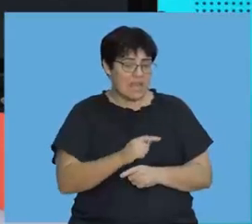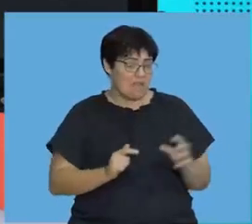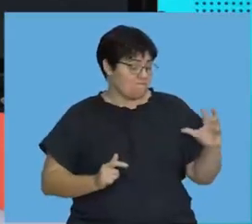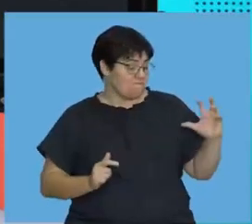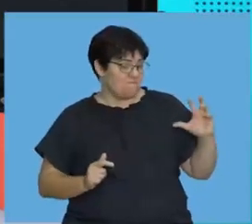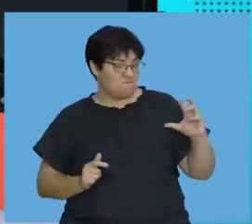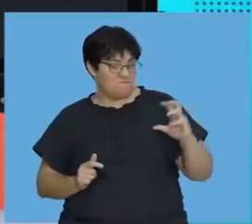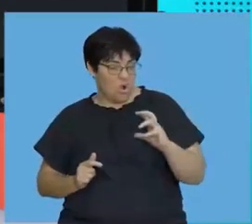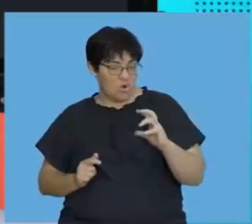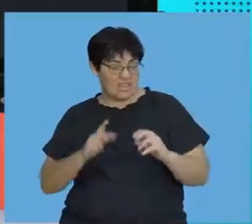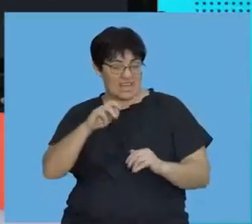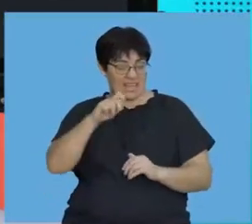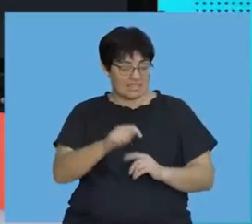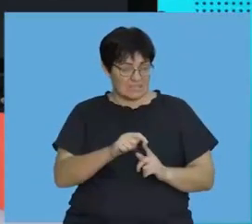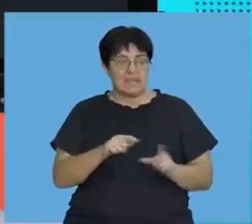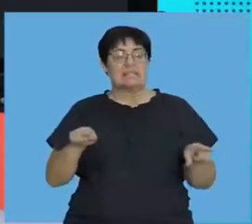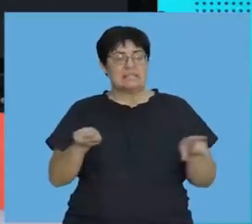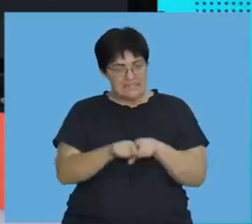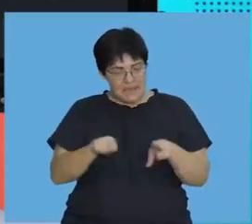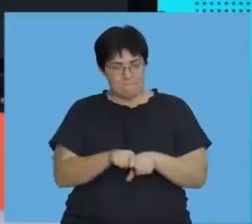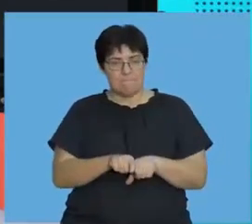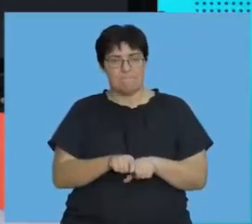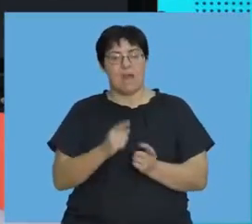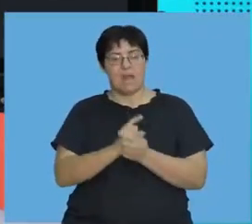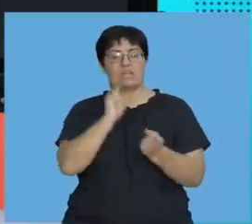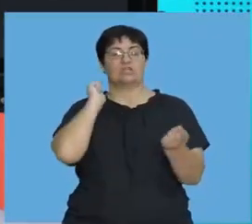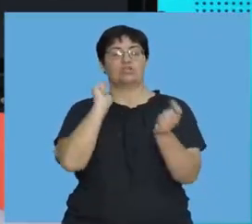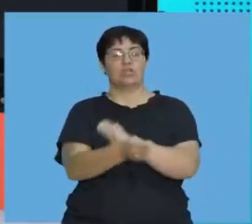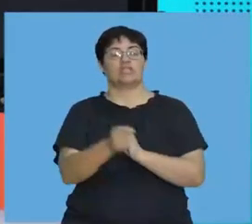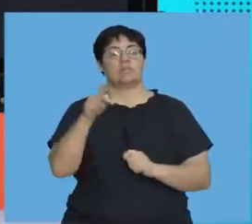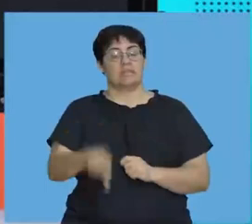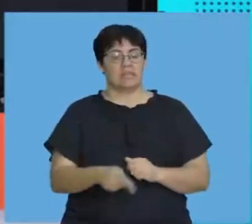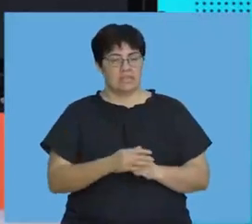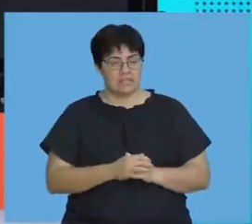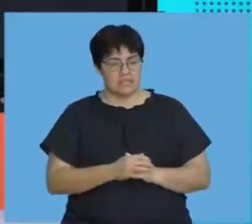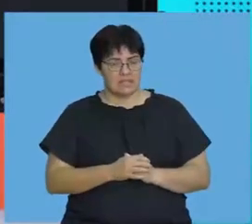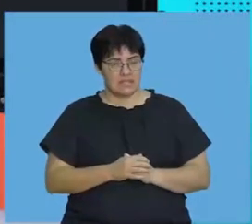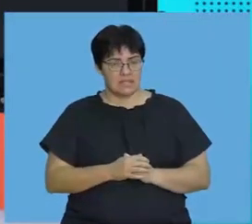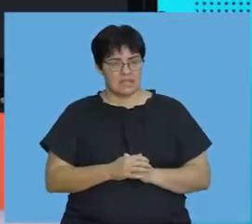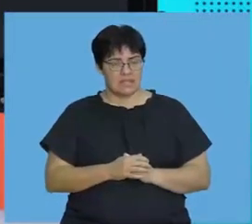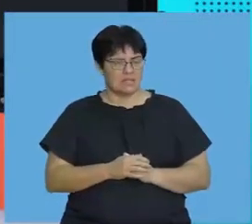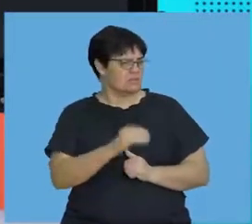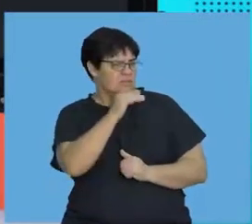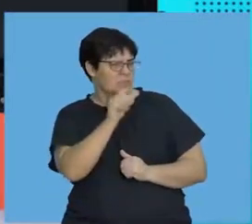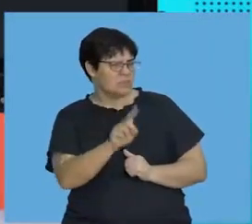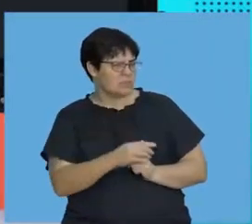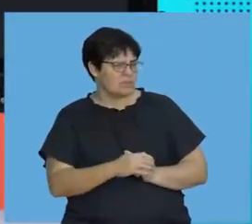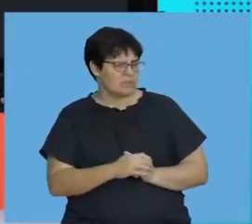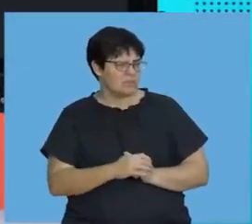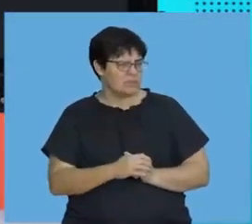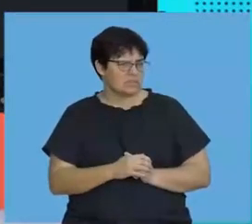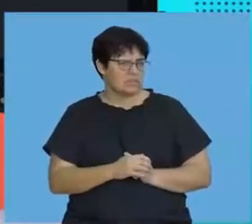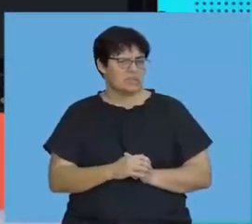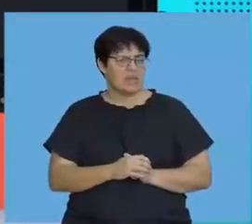net force would be in the same direction as the change in momentum. That